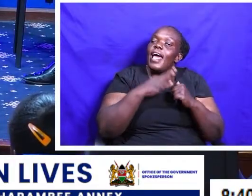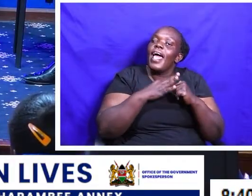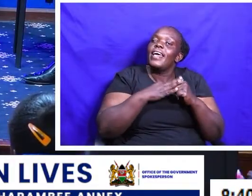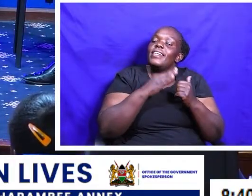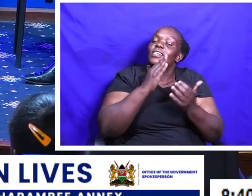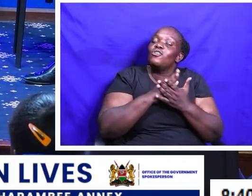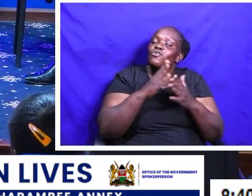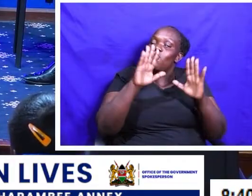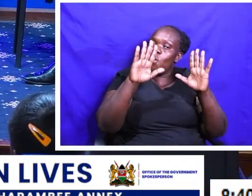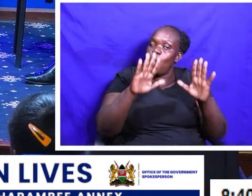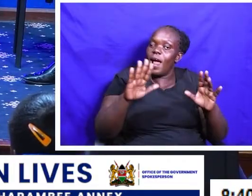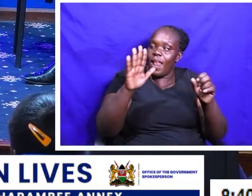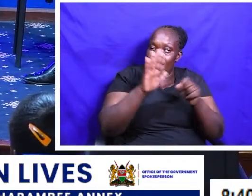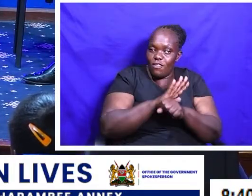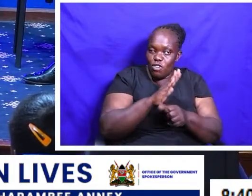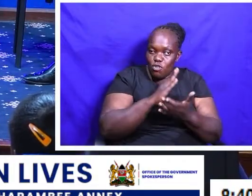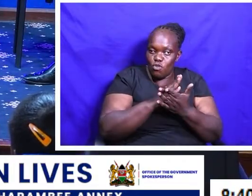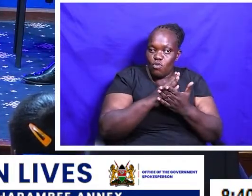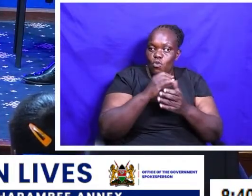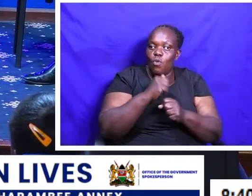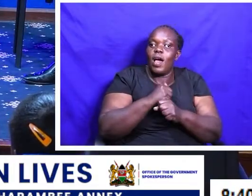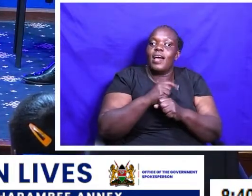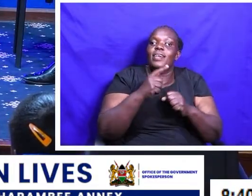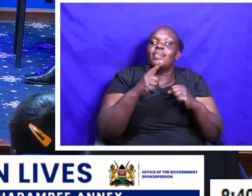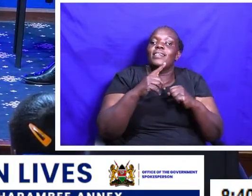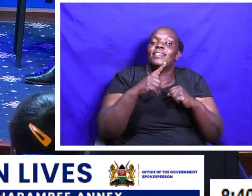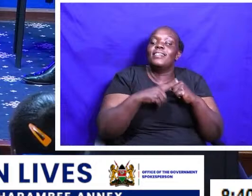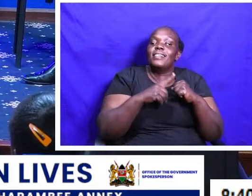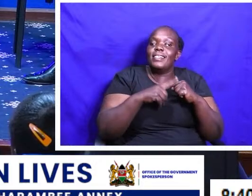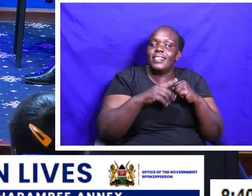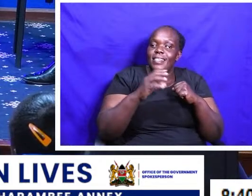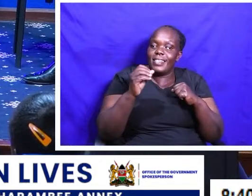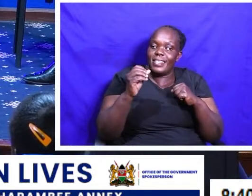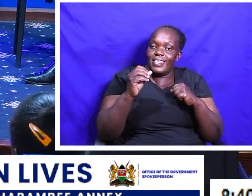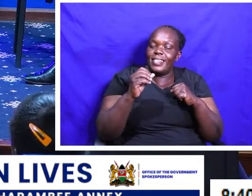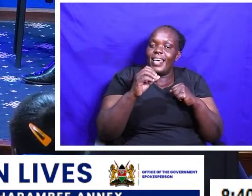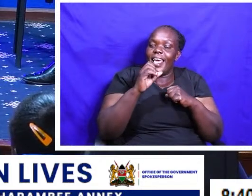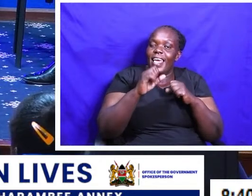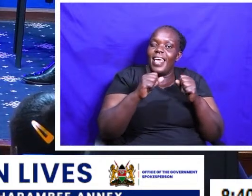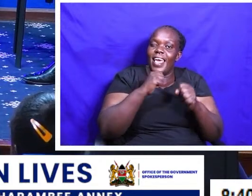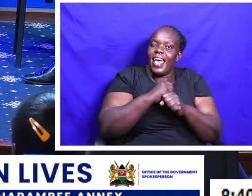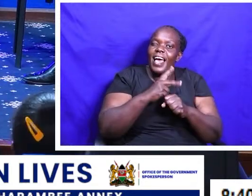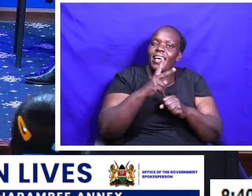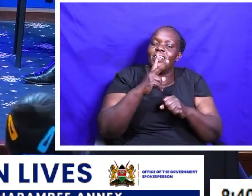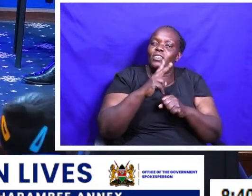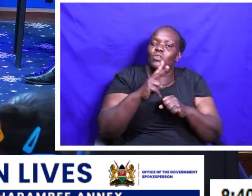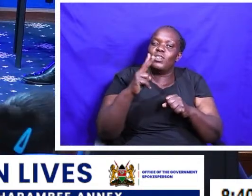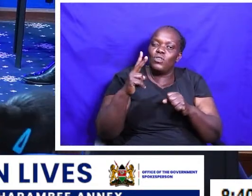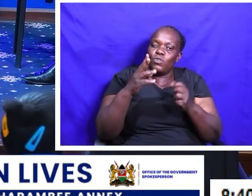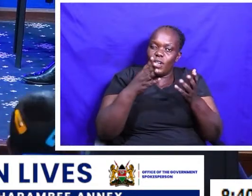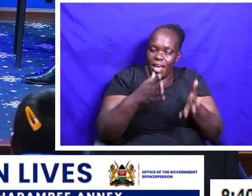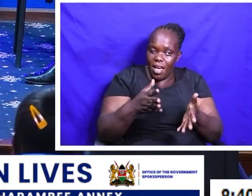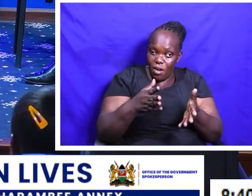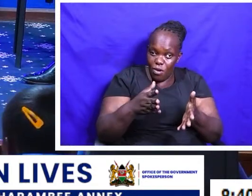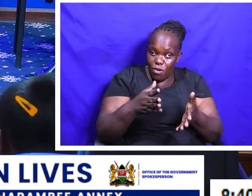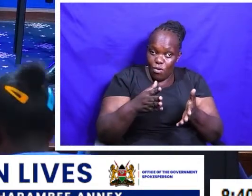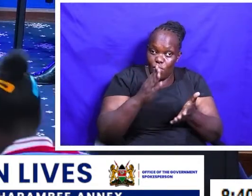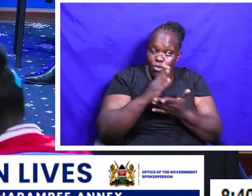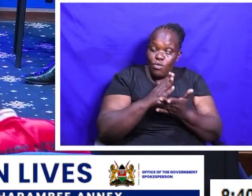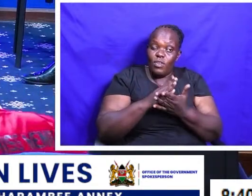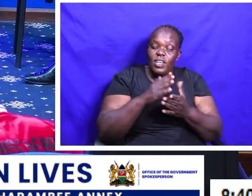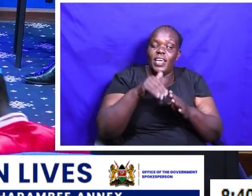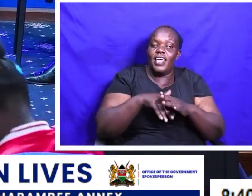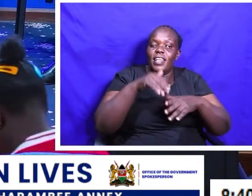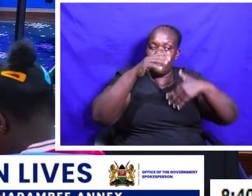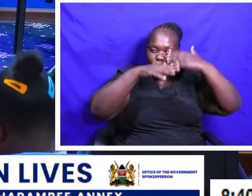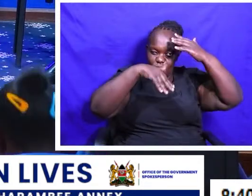Only? Yeah, that's really wonderful. And I've been working for the last 6 years. Okay, so you started at 22? Yes, started at 22. Okay. I